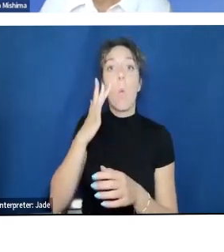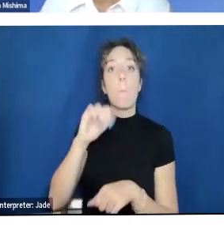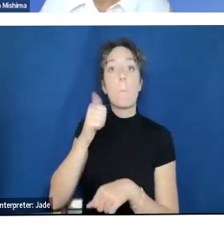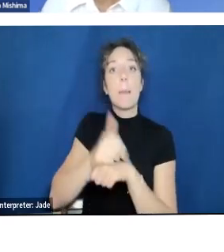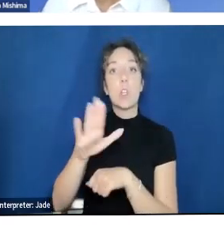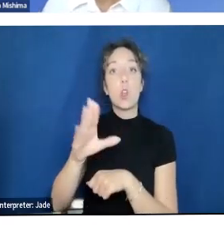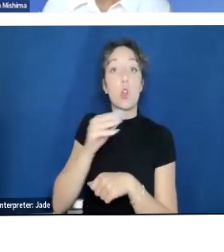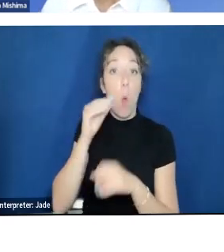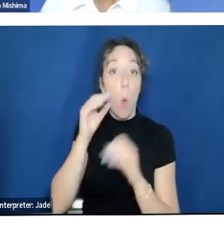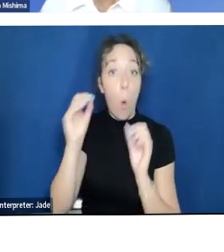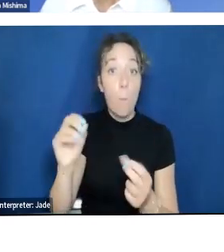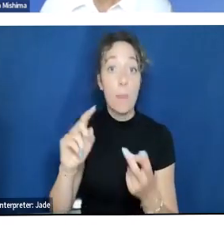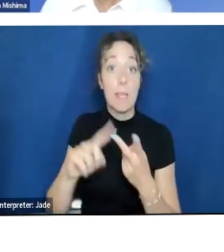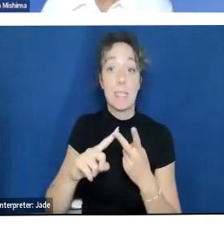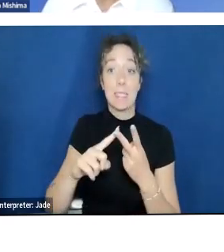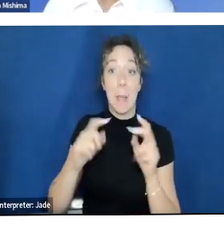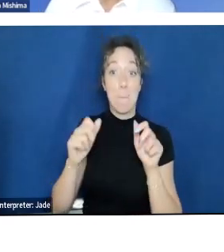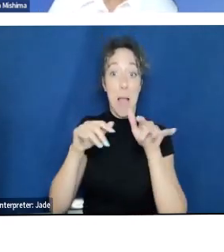in CalPADS.